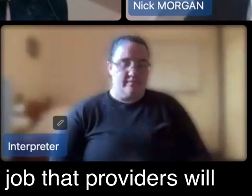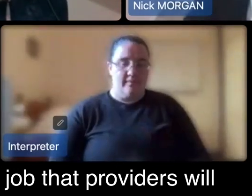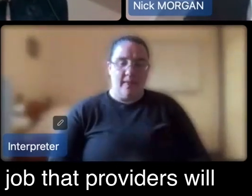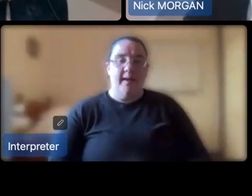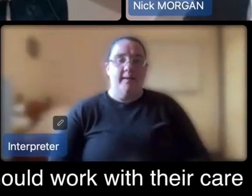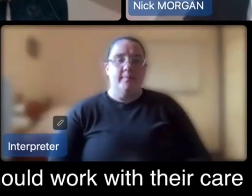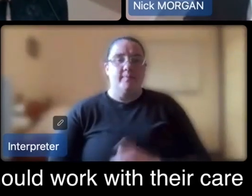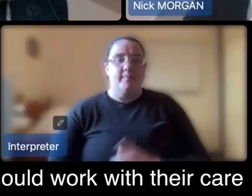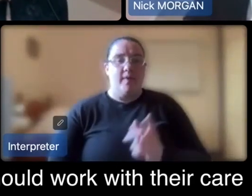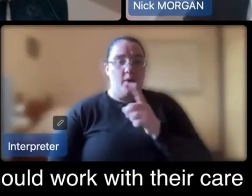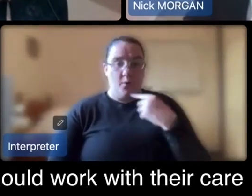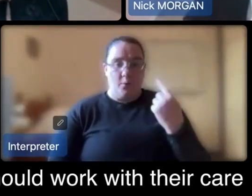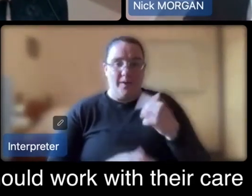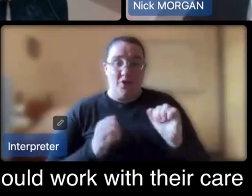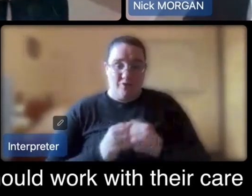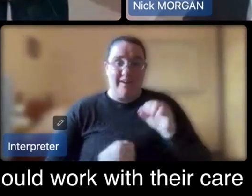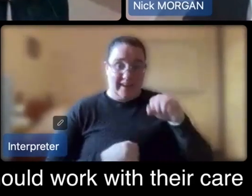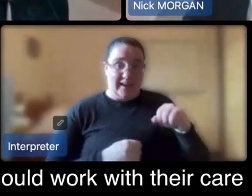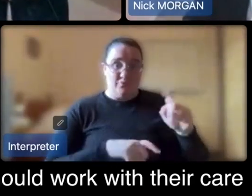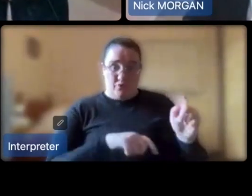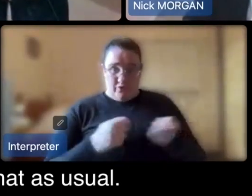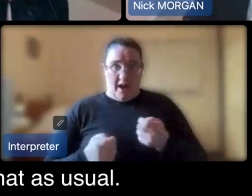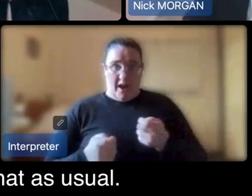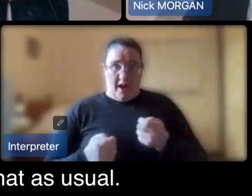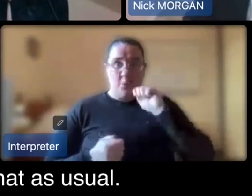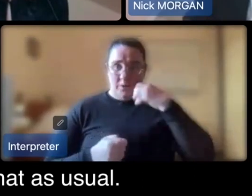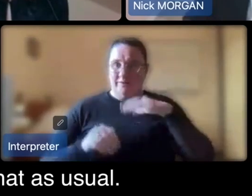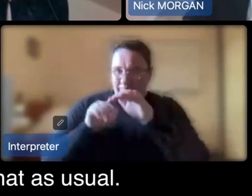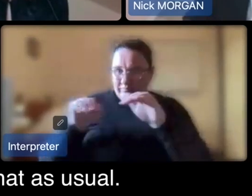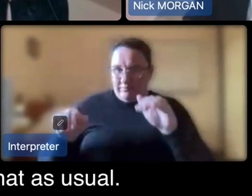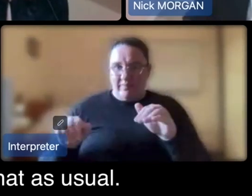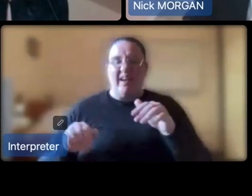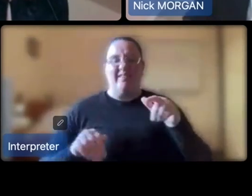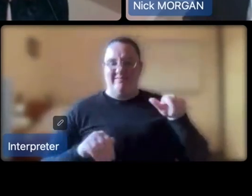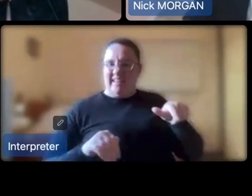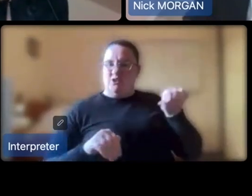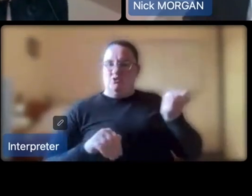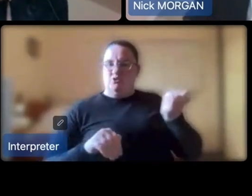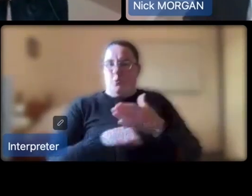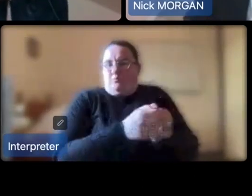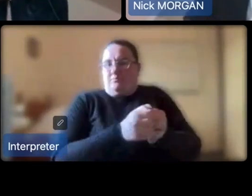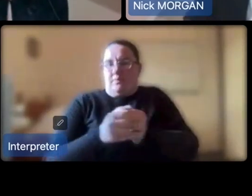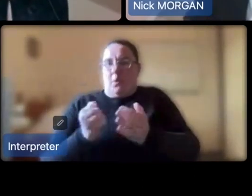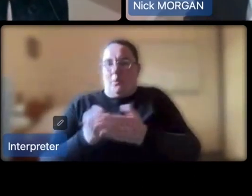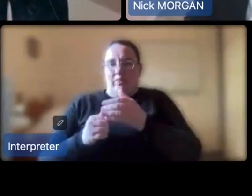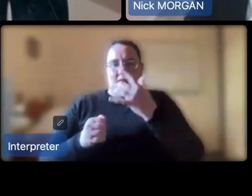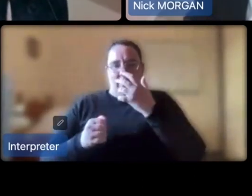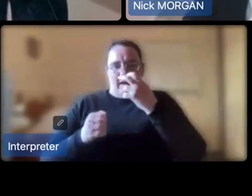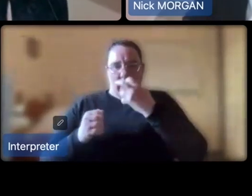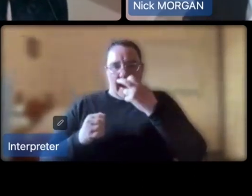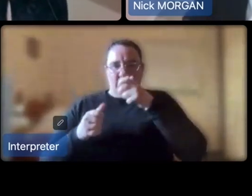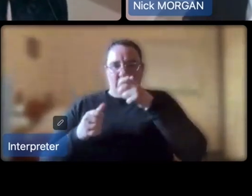it's a job that providers will have to do, and that they should work with their care recipients on that as usual. Okay.